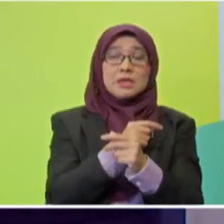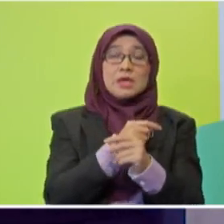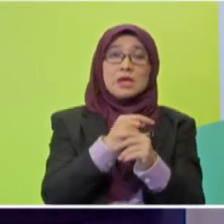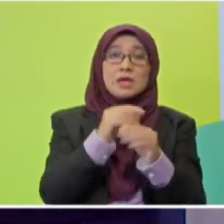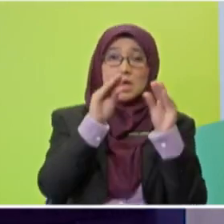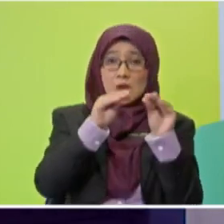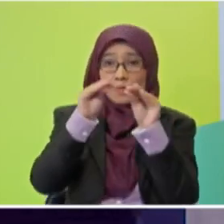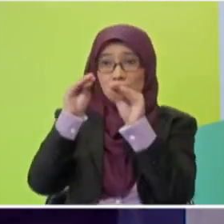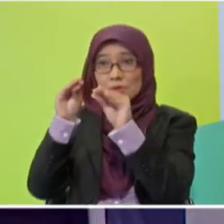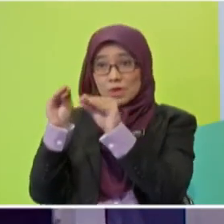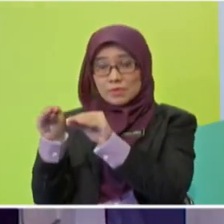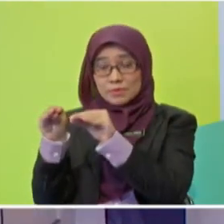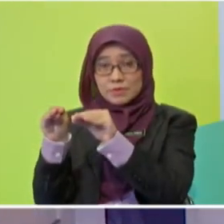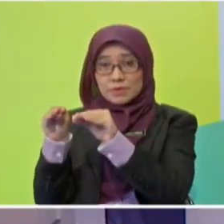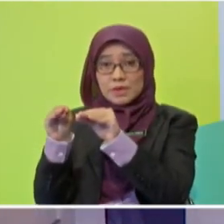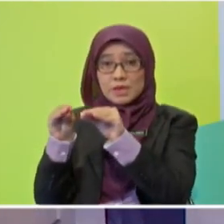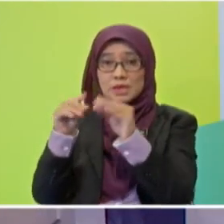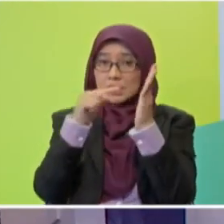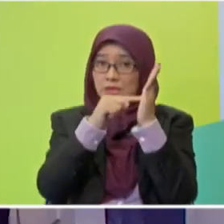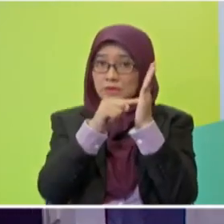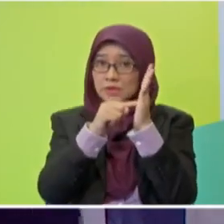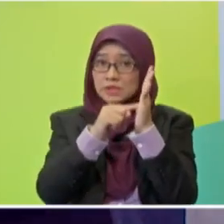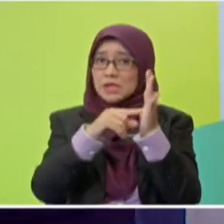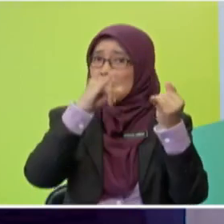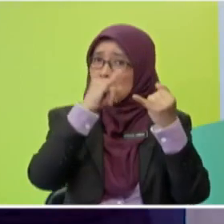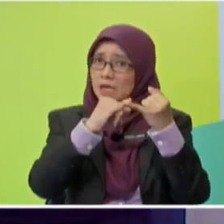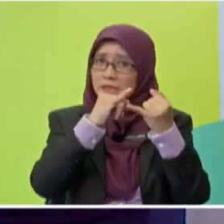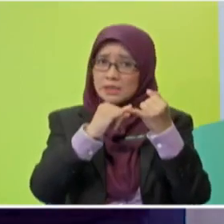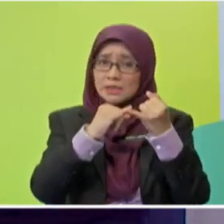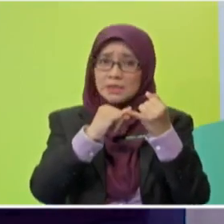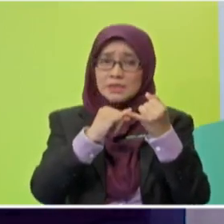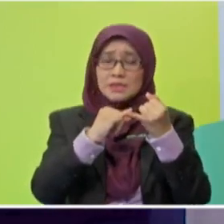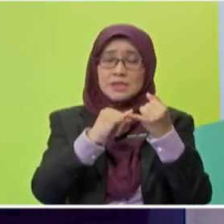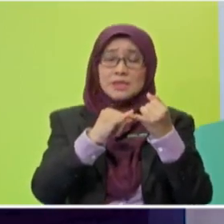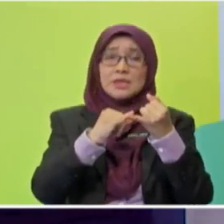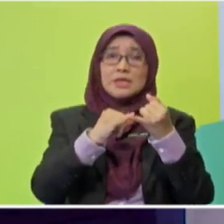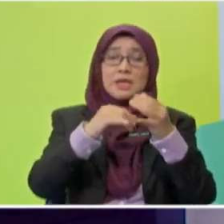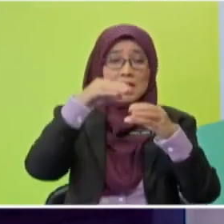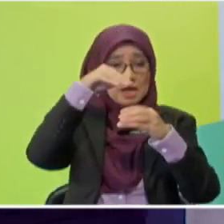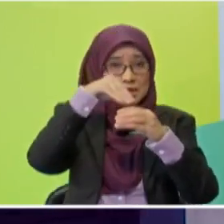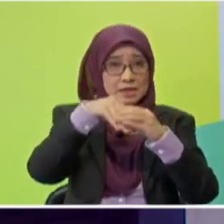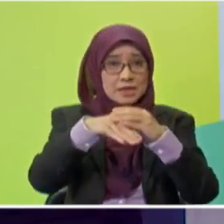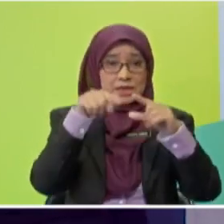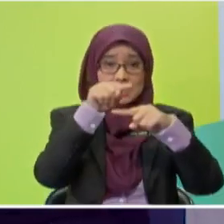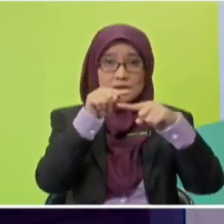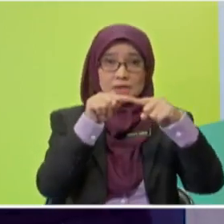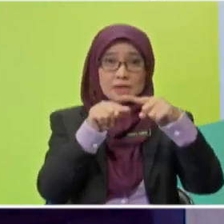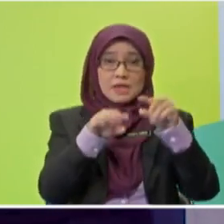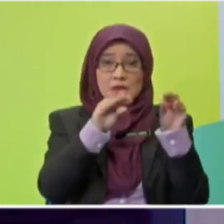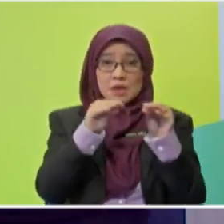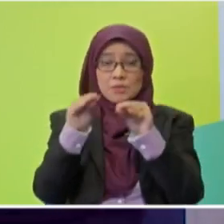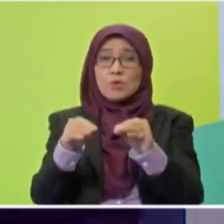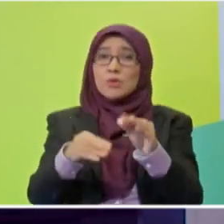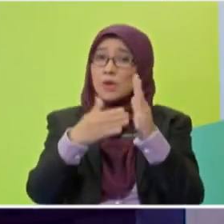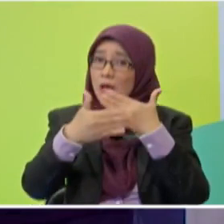of the process. Okay? But in division, you have to move the decimal earlier. Where is it? At the